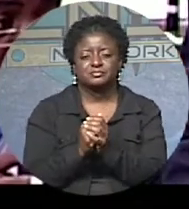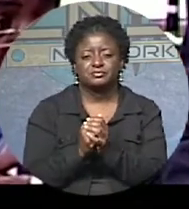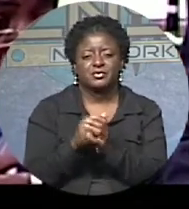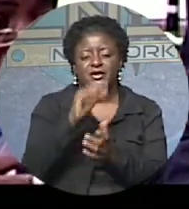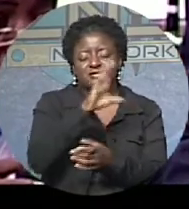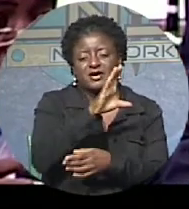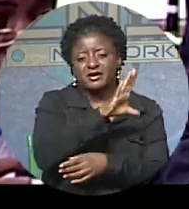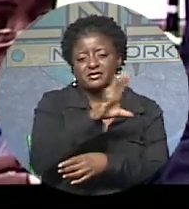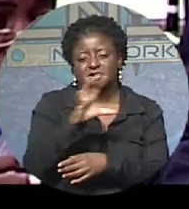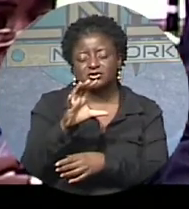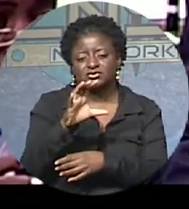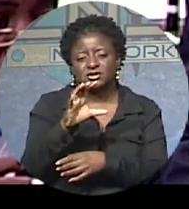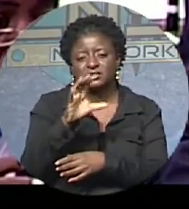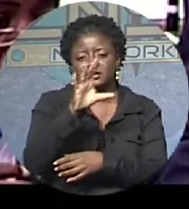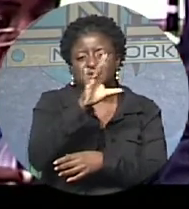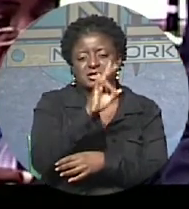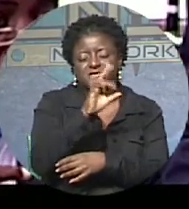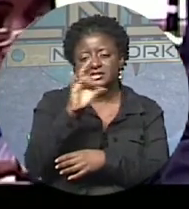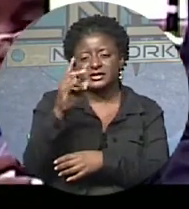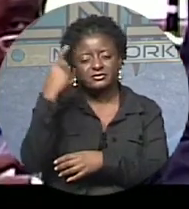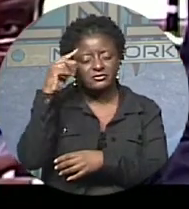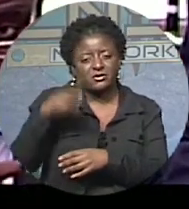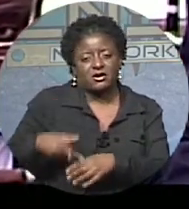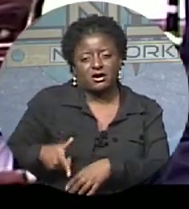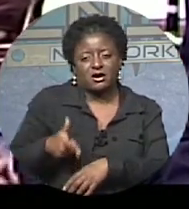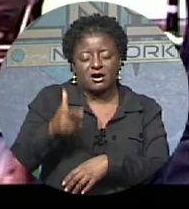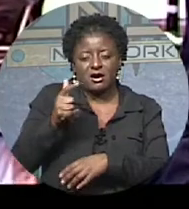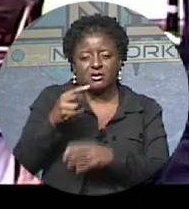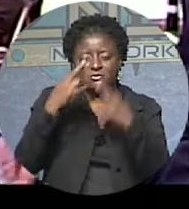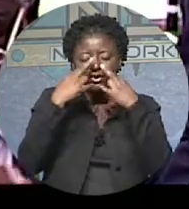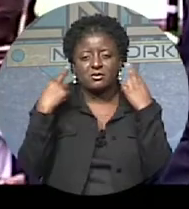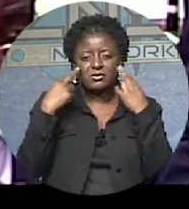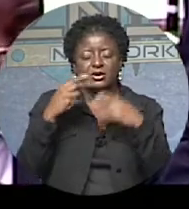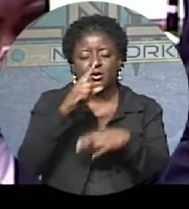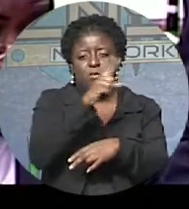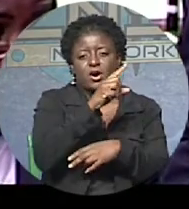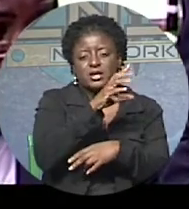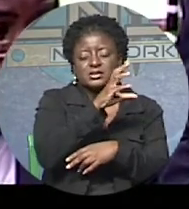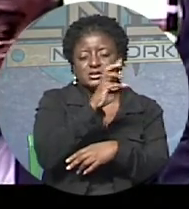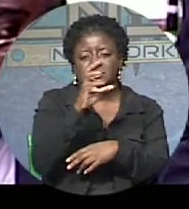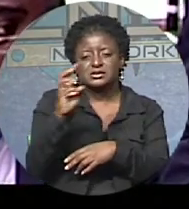577 for armed robbery and 156 for rape.